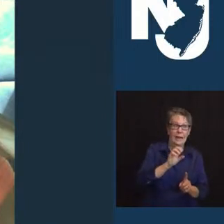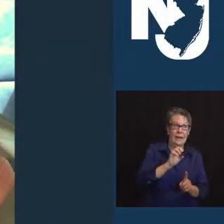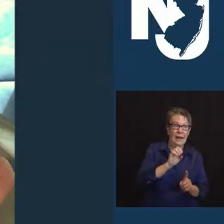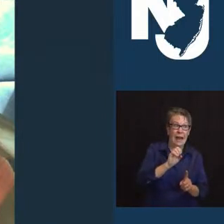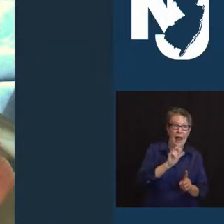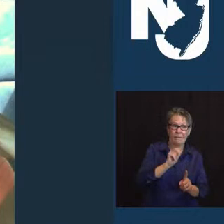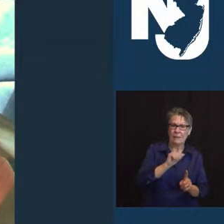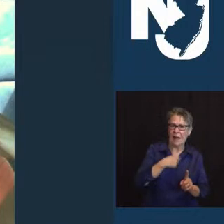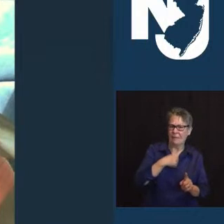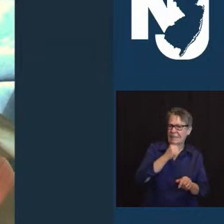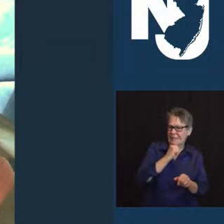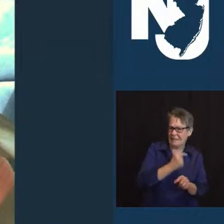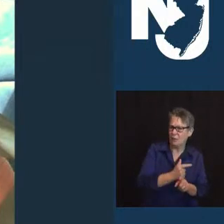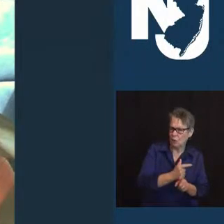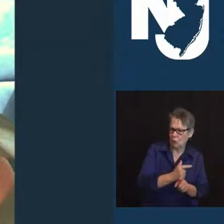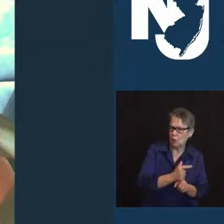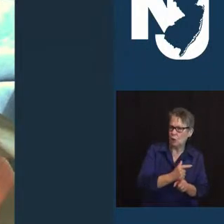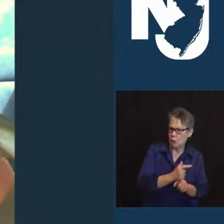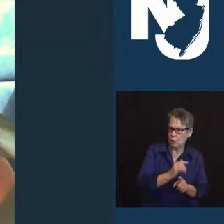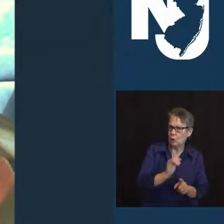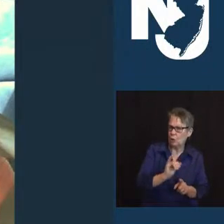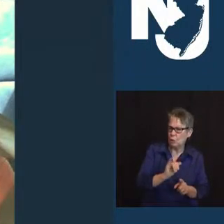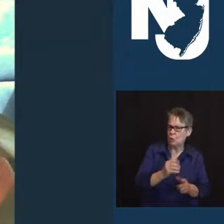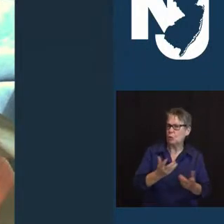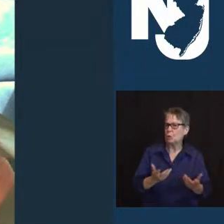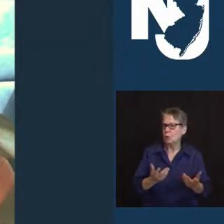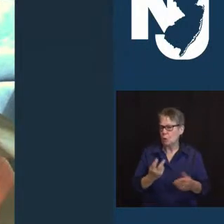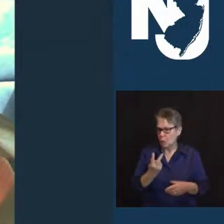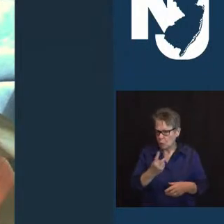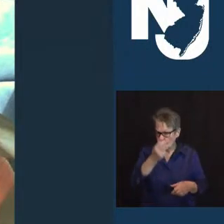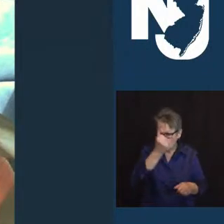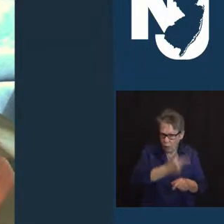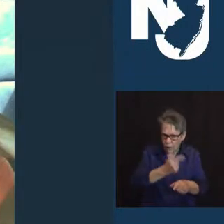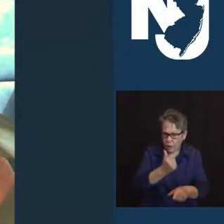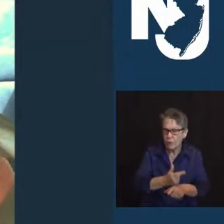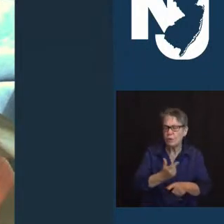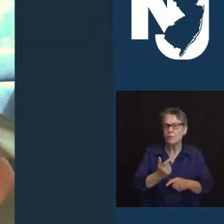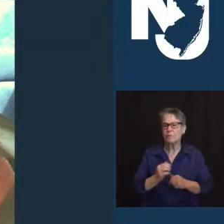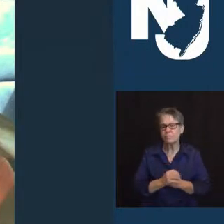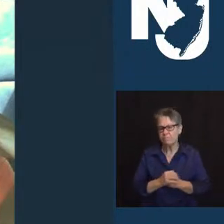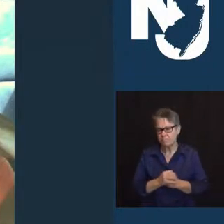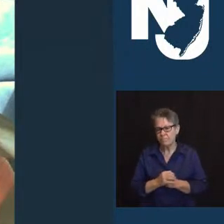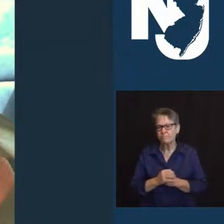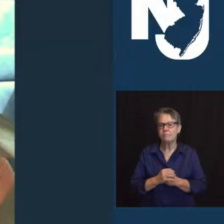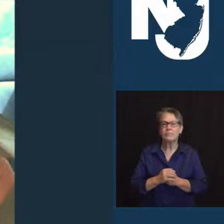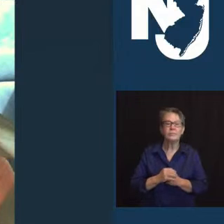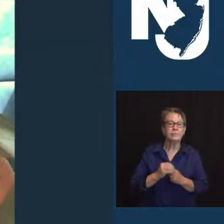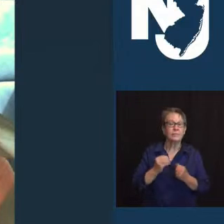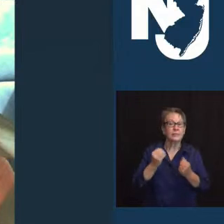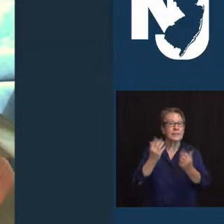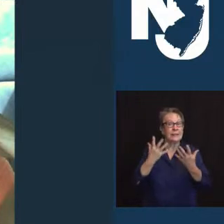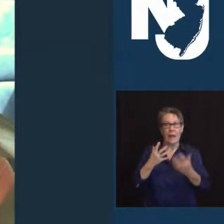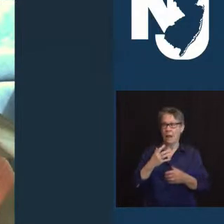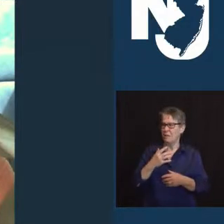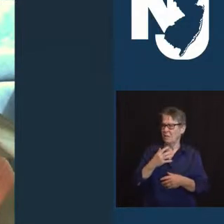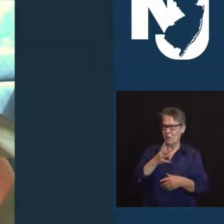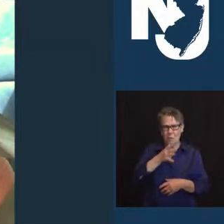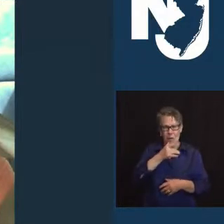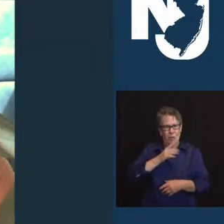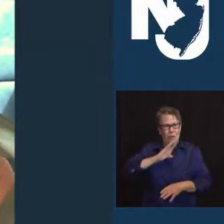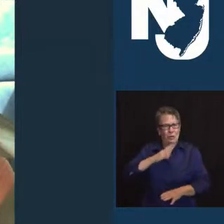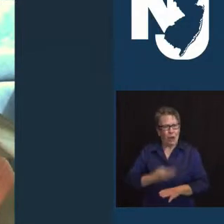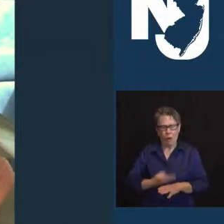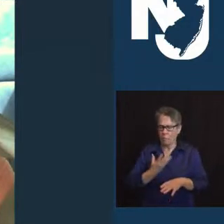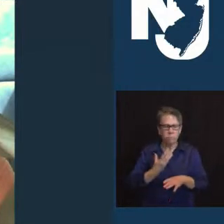and Noel Hudson. Not only is it a tragedy to lose a mother and daughter that both were so young, we need to remember that